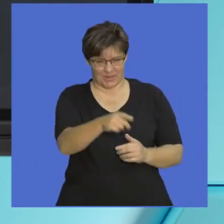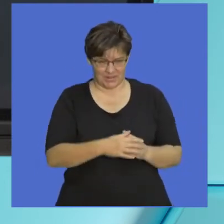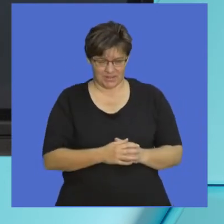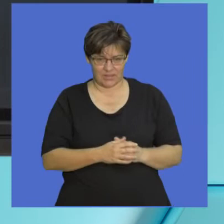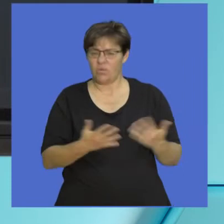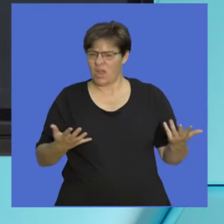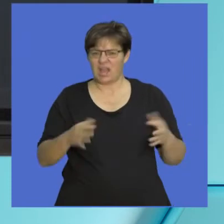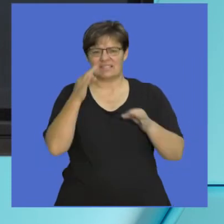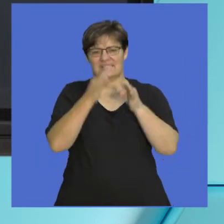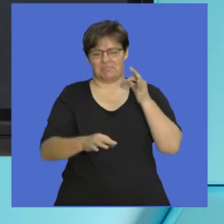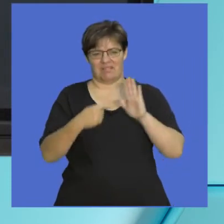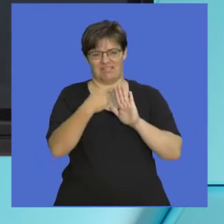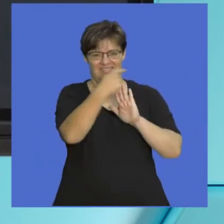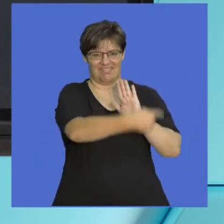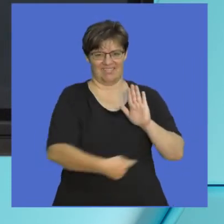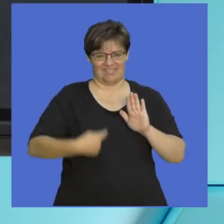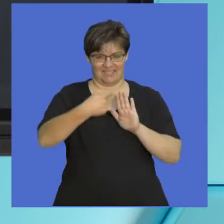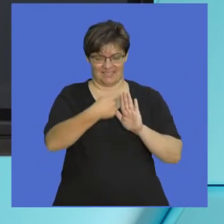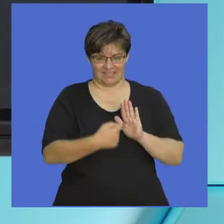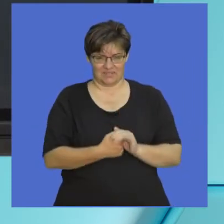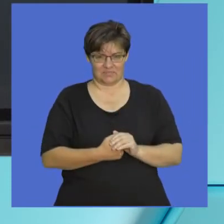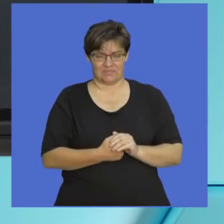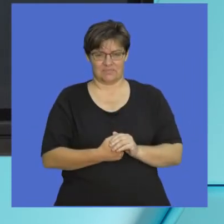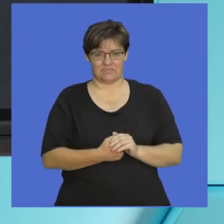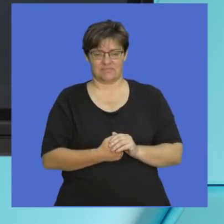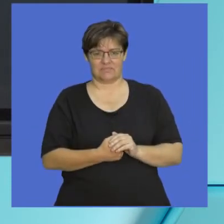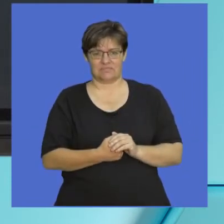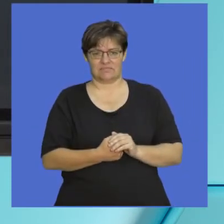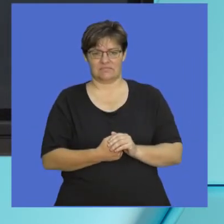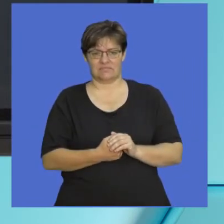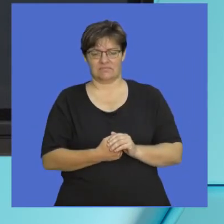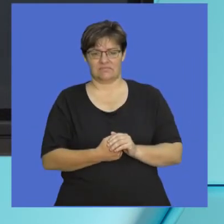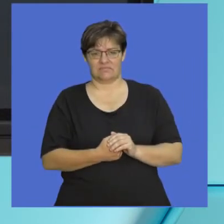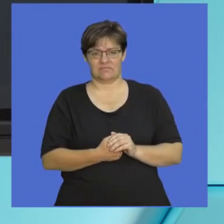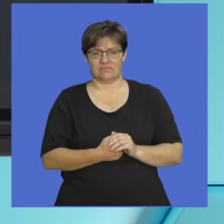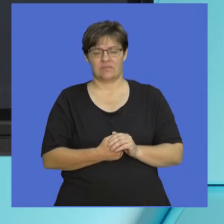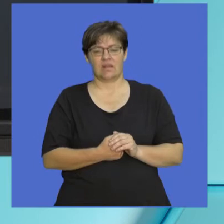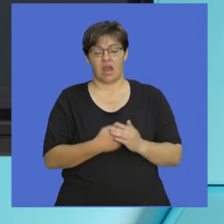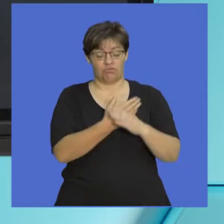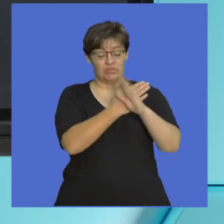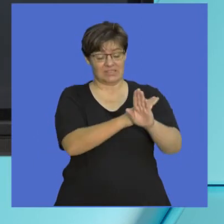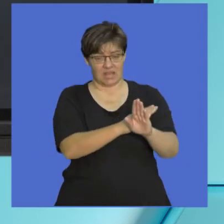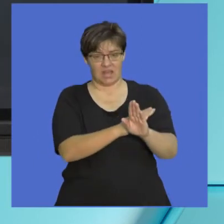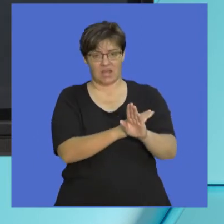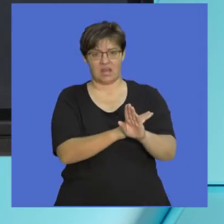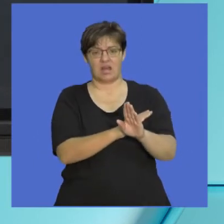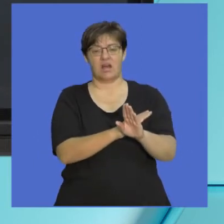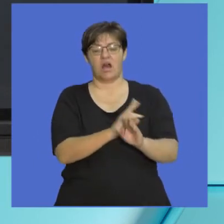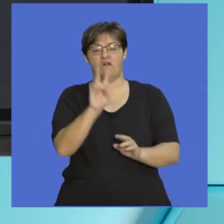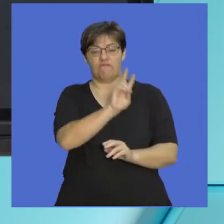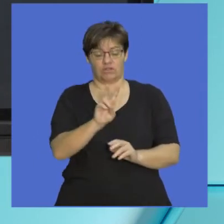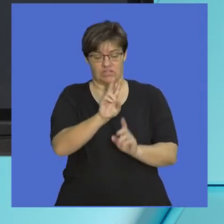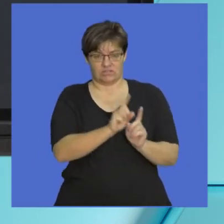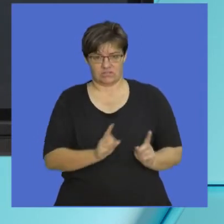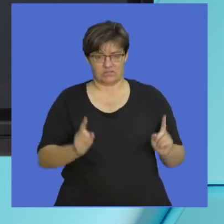in a simple circuit. We need to have the voltage across that resistor, as well as having